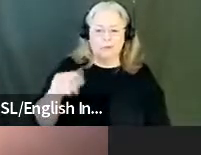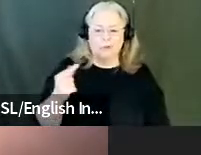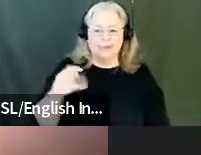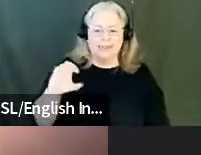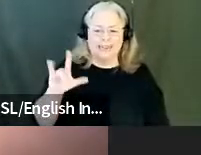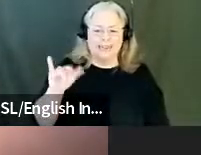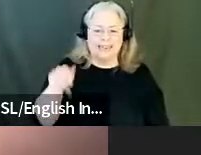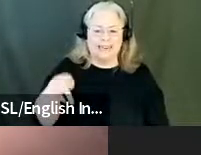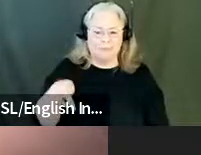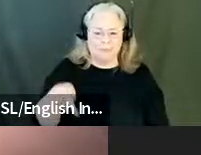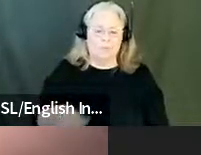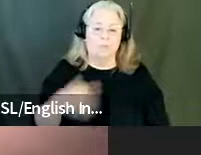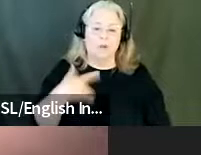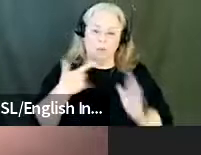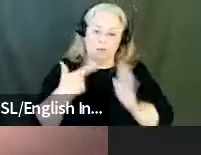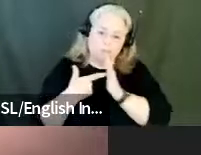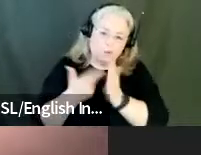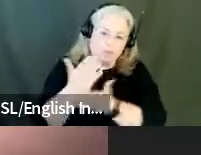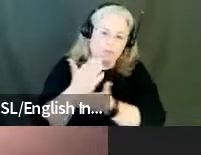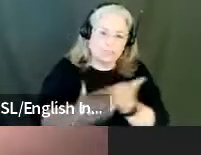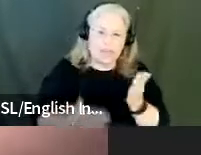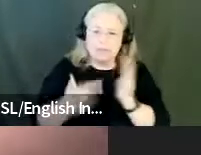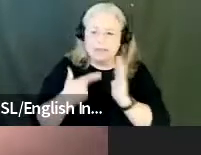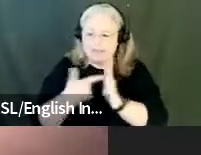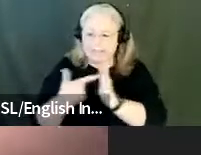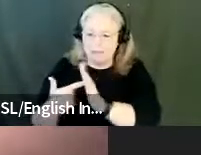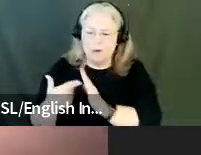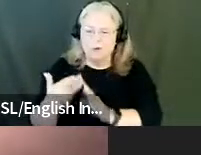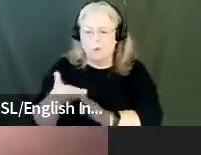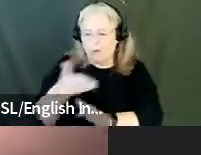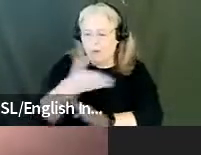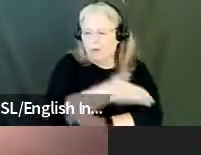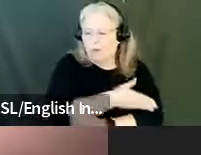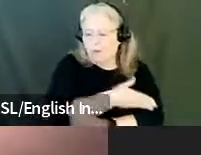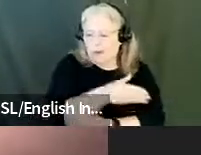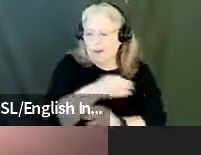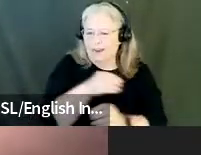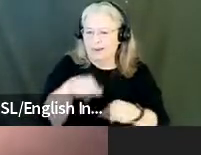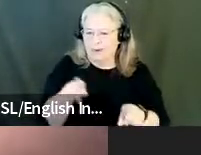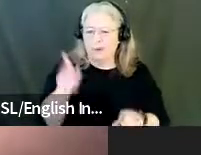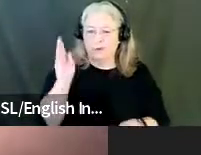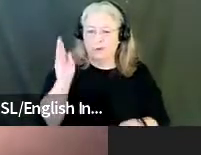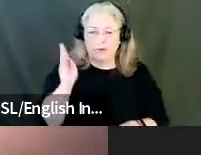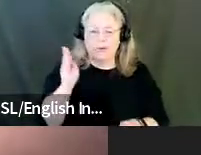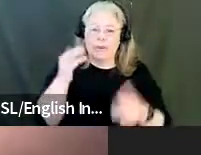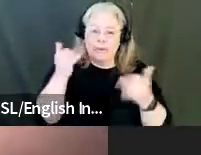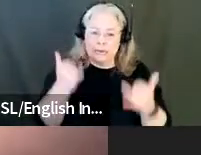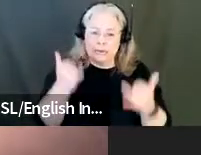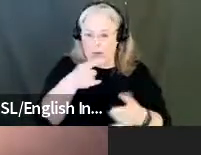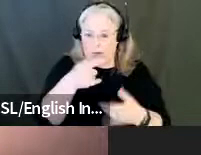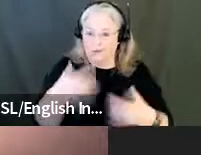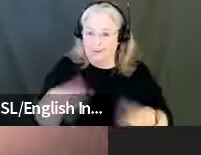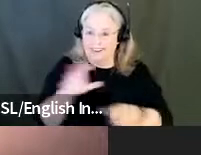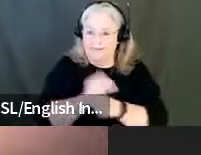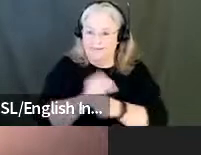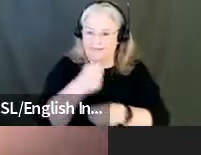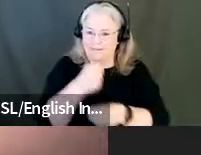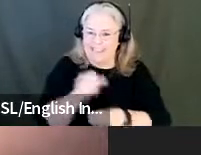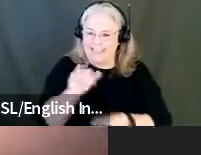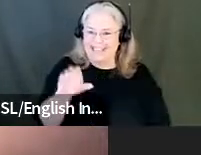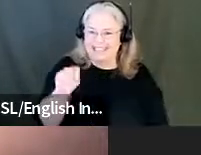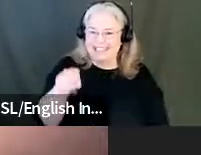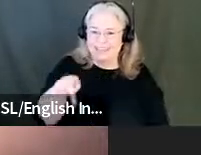So I showed some examples earlier in this presentation, but now you've made that spring